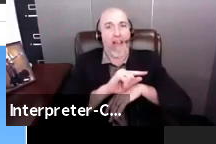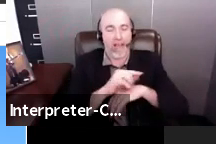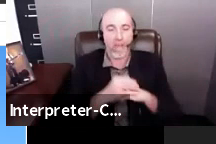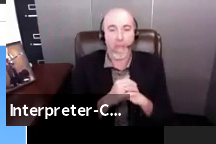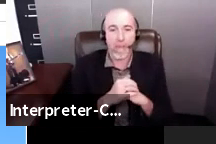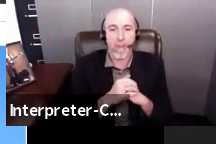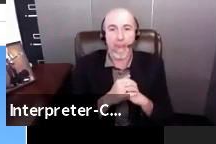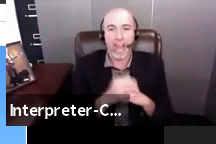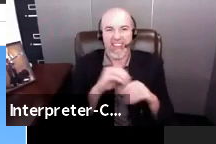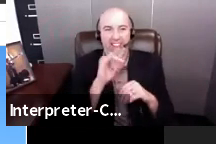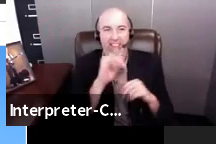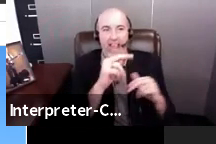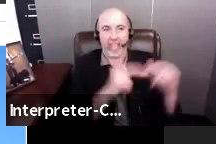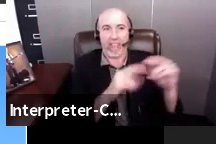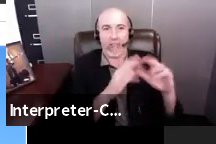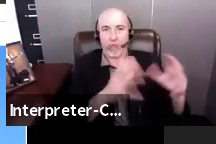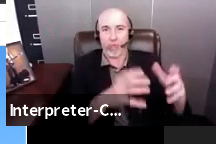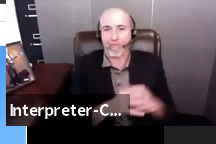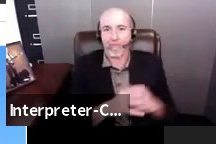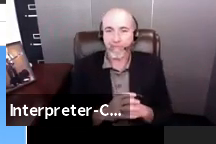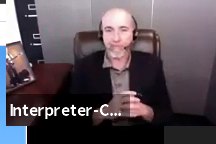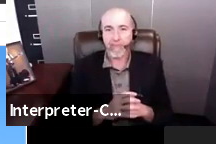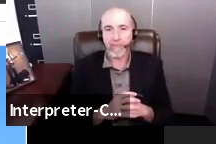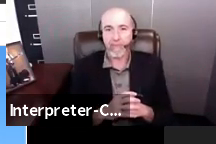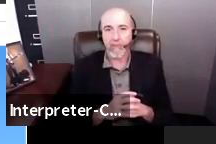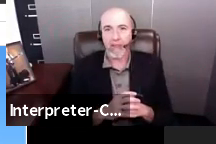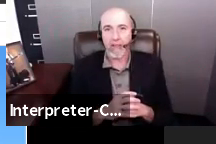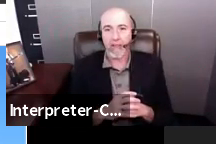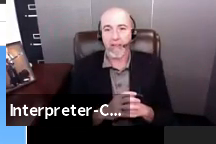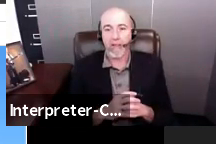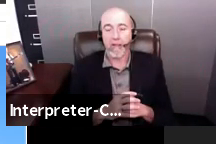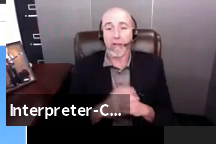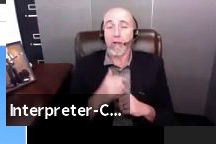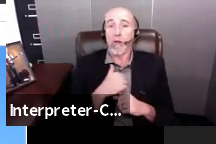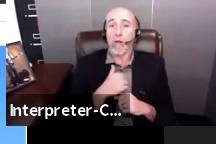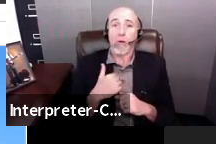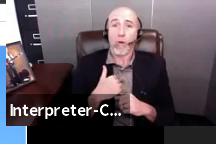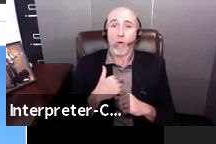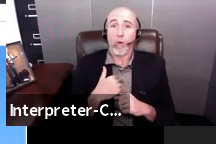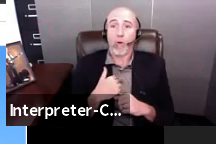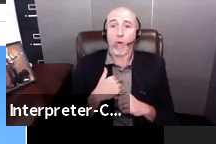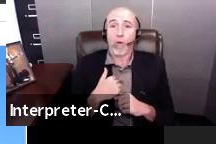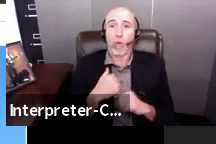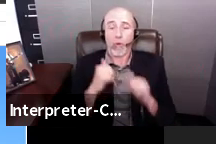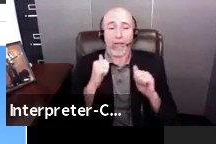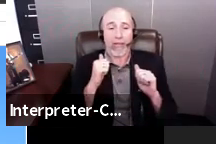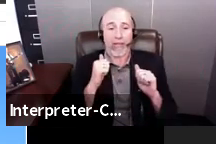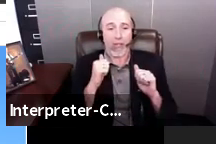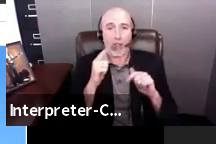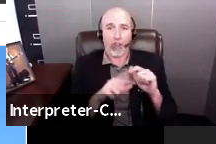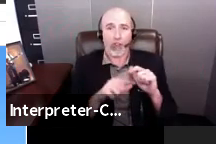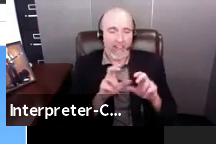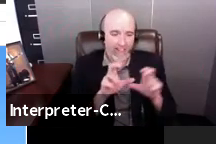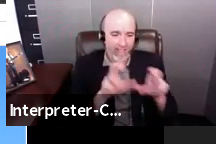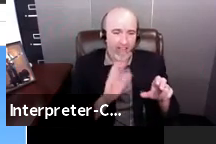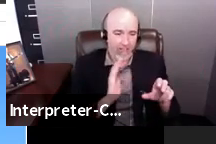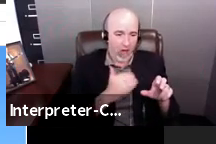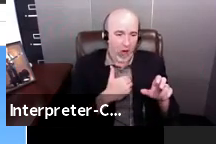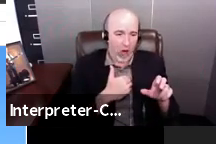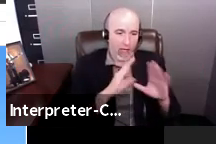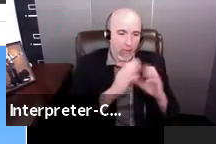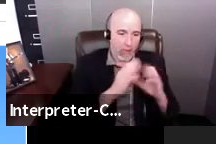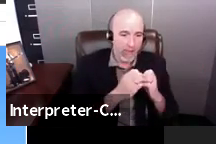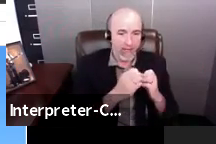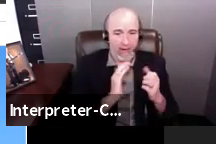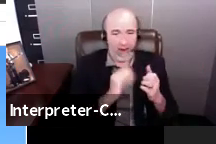in that venue. We couldn't invest in our committee, in our community, without